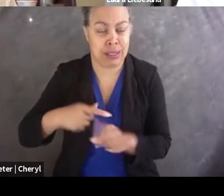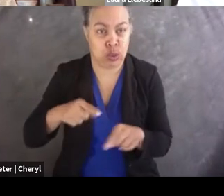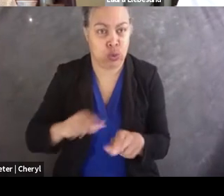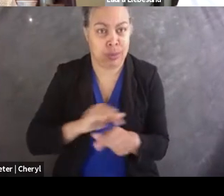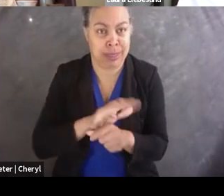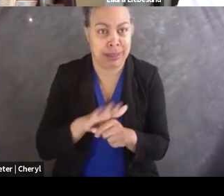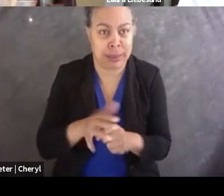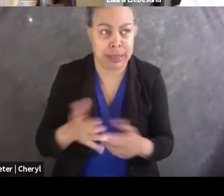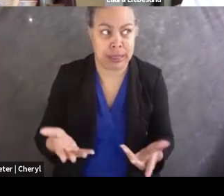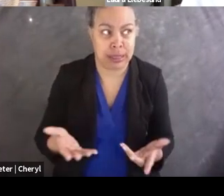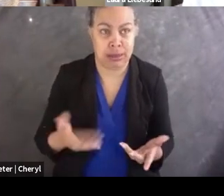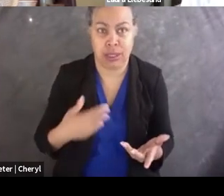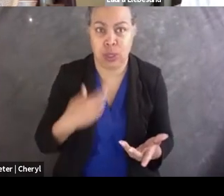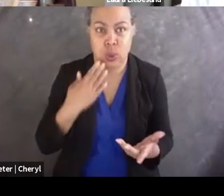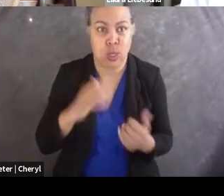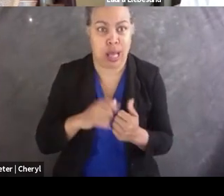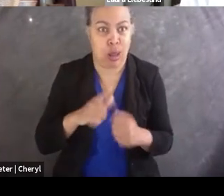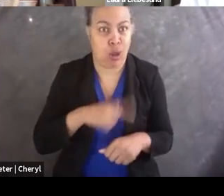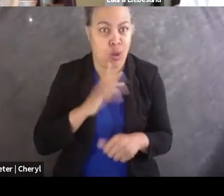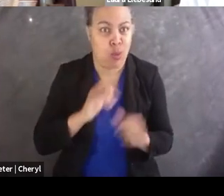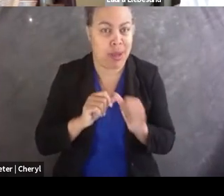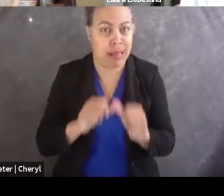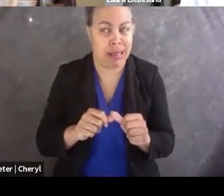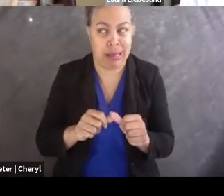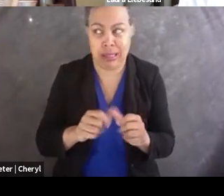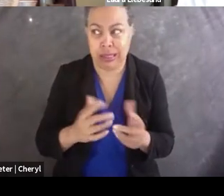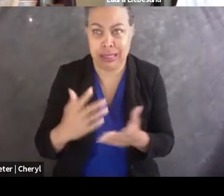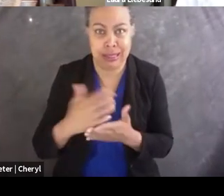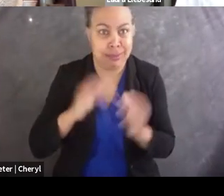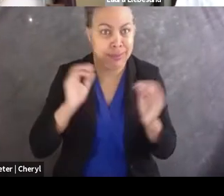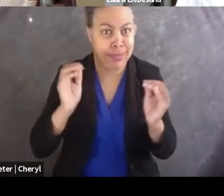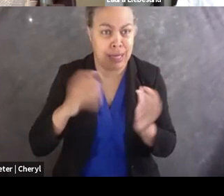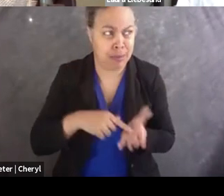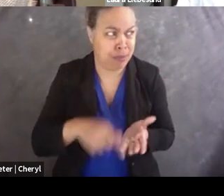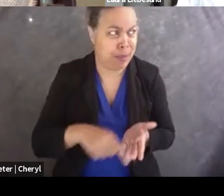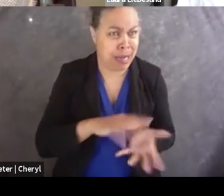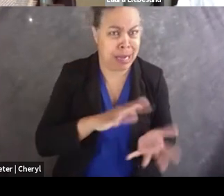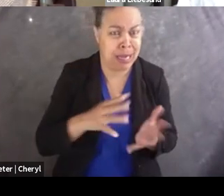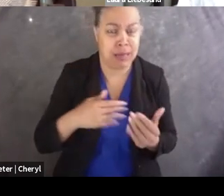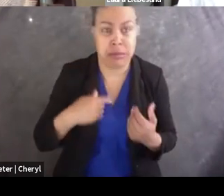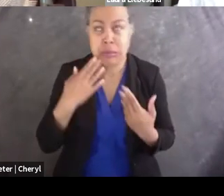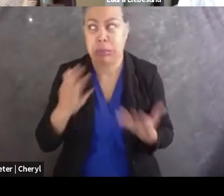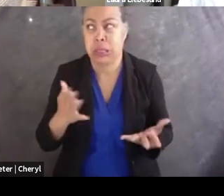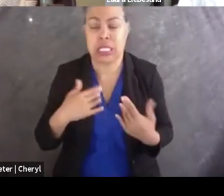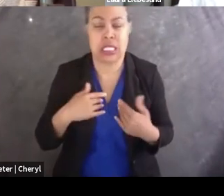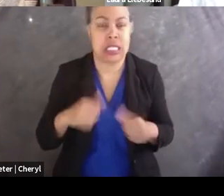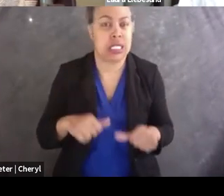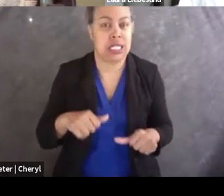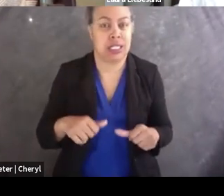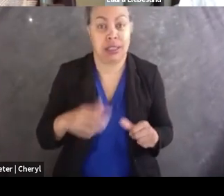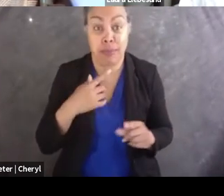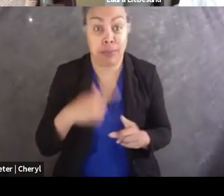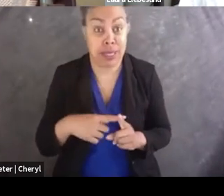you know, not knowing how long this was going to go on and what the prospects were going to be, you know, combined